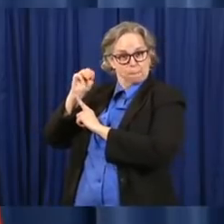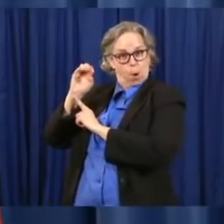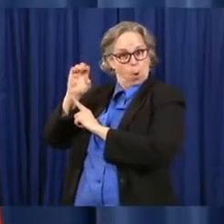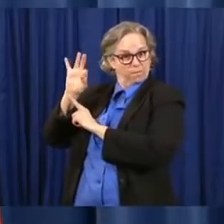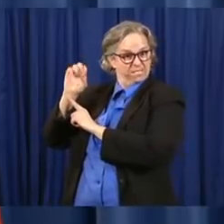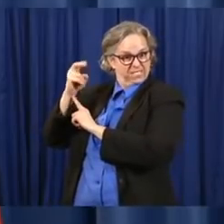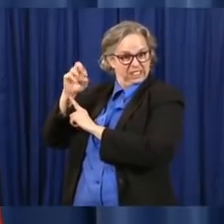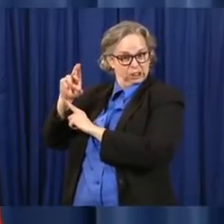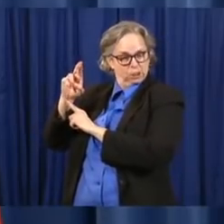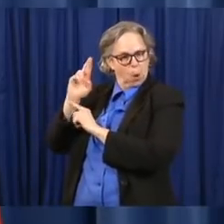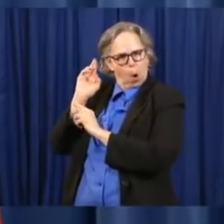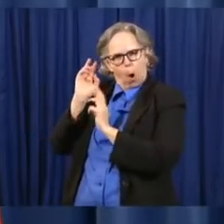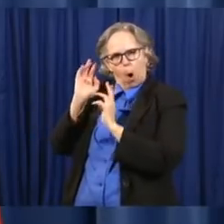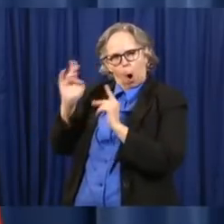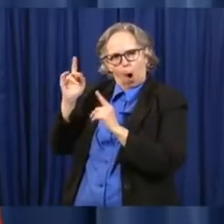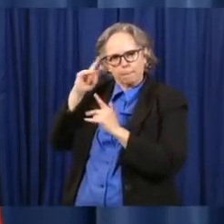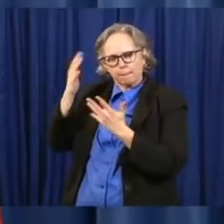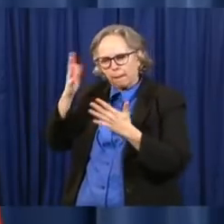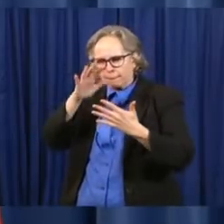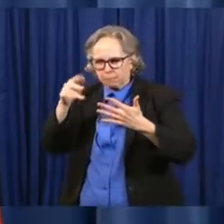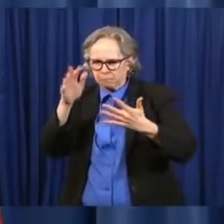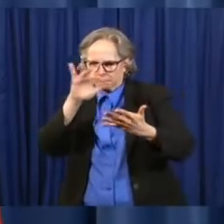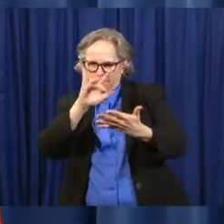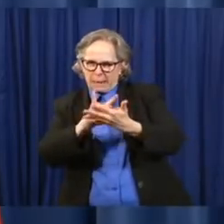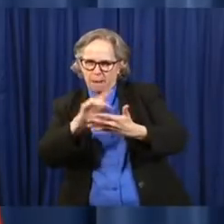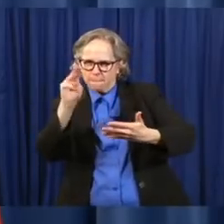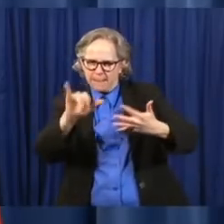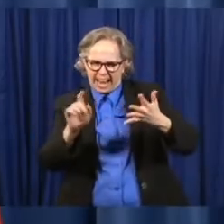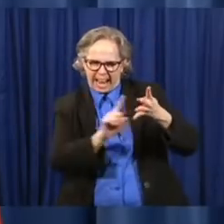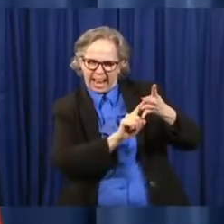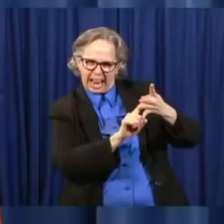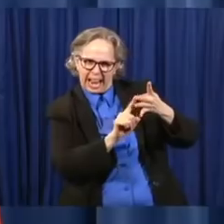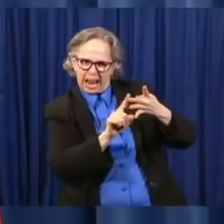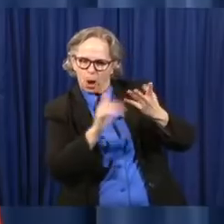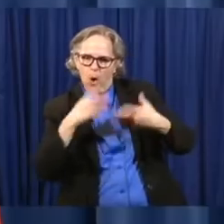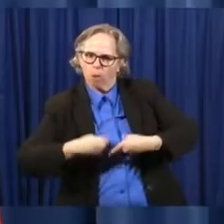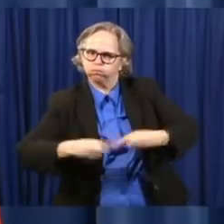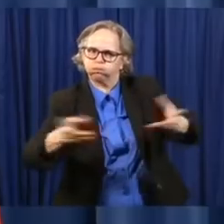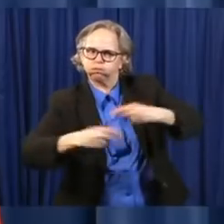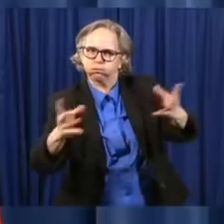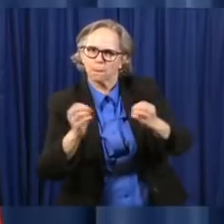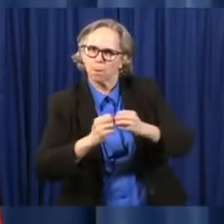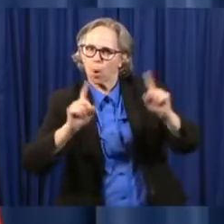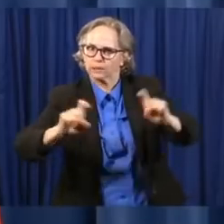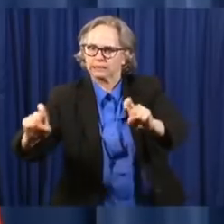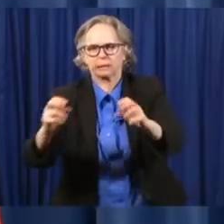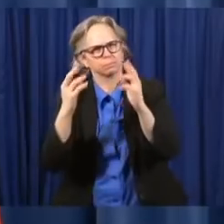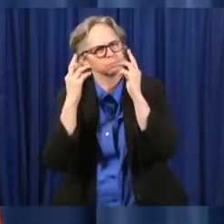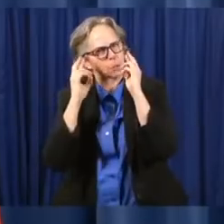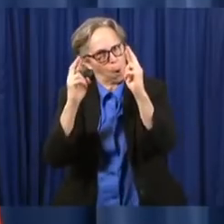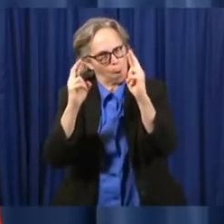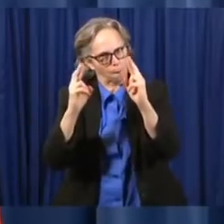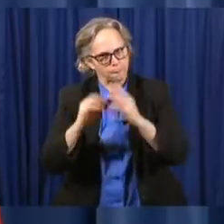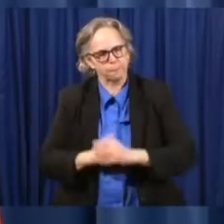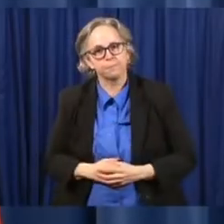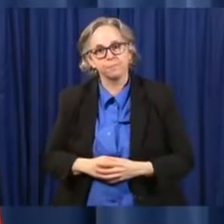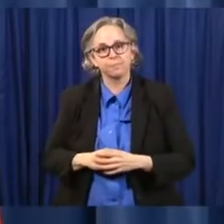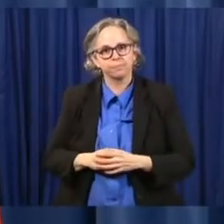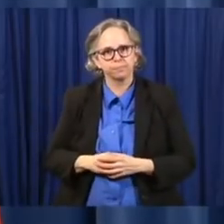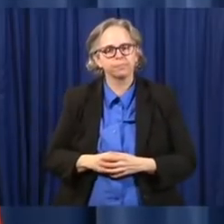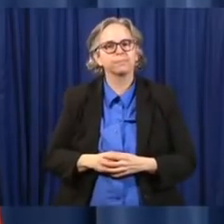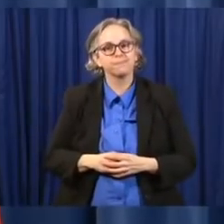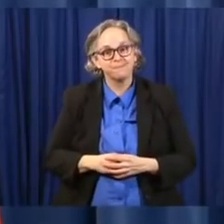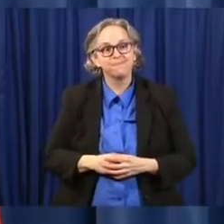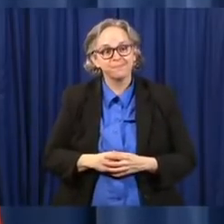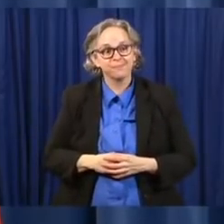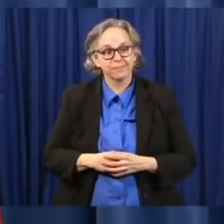we will see significant increases in the number of tests that we can conduct in Ohio per day. We are